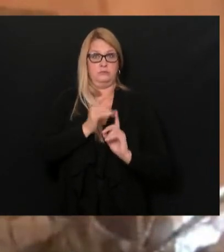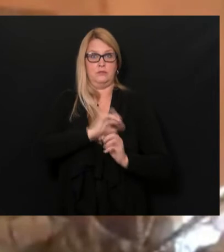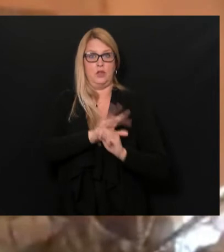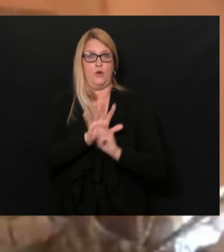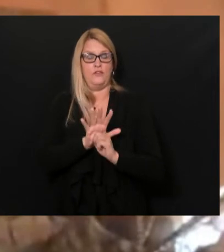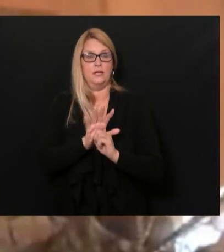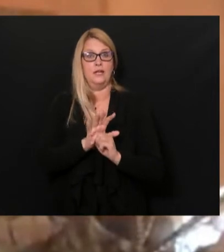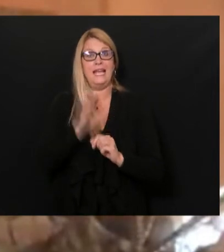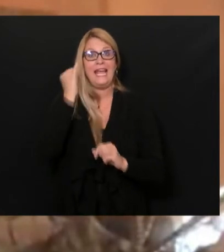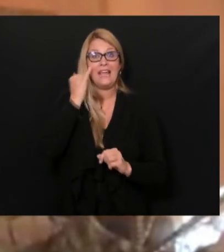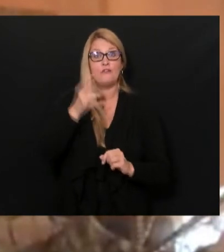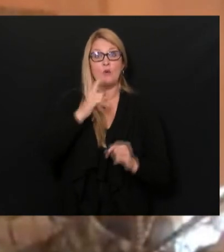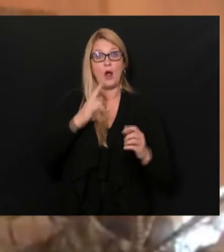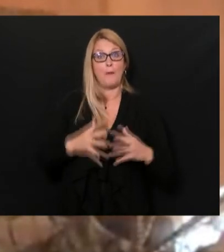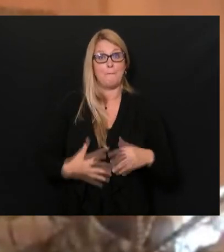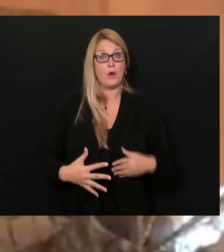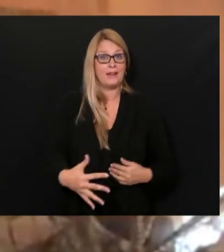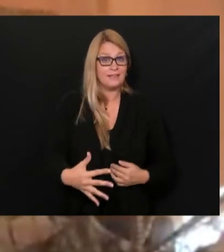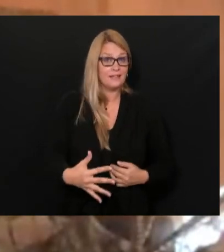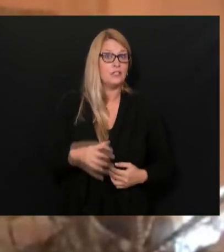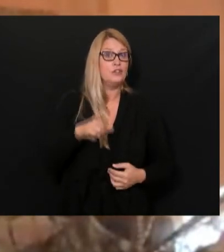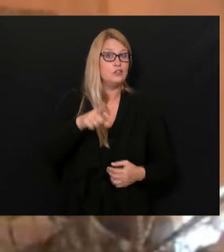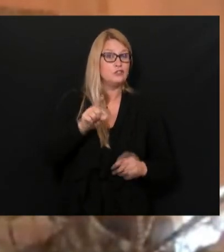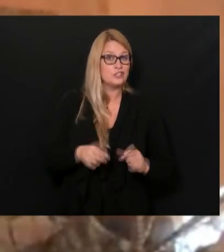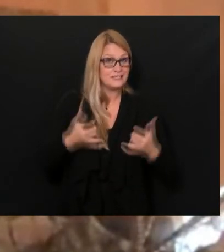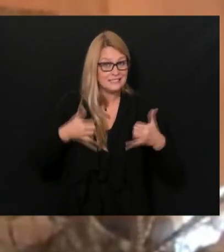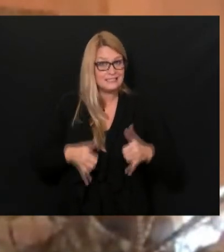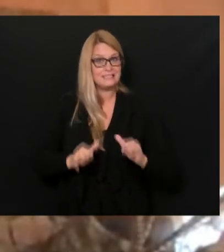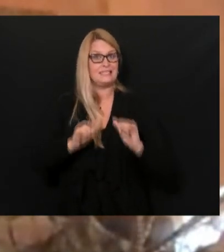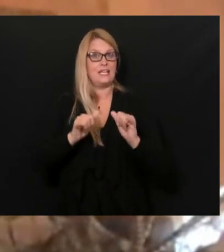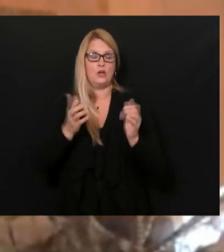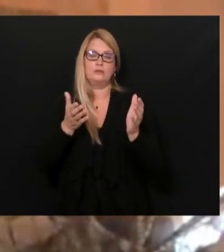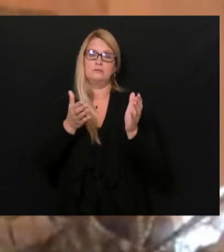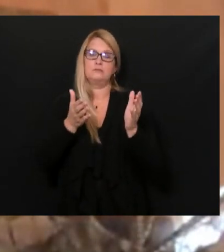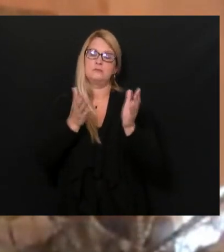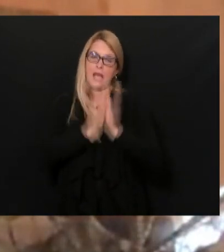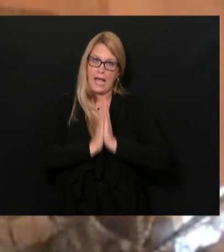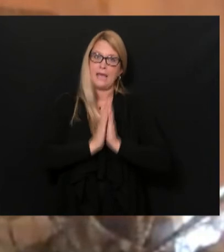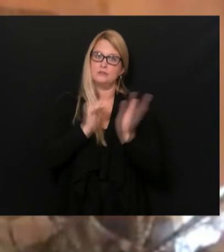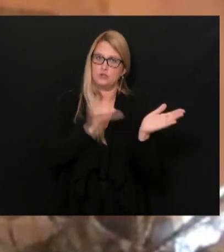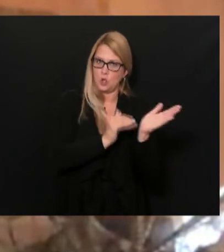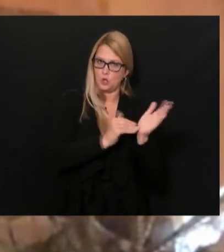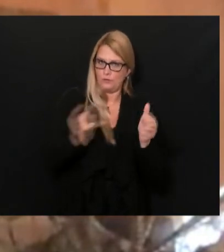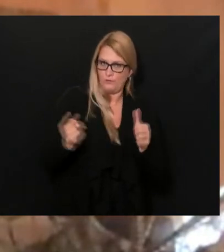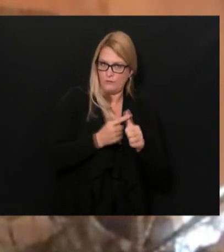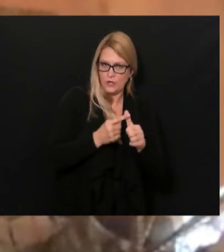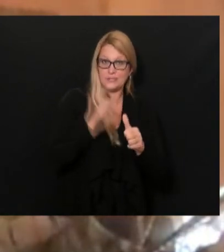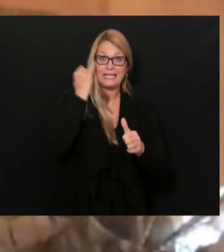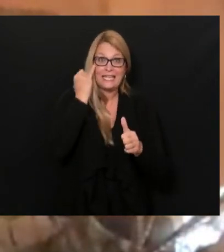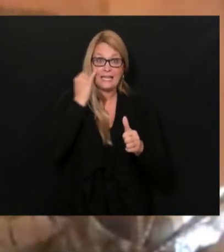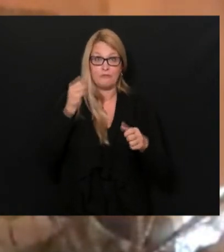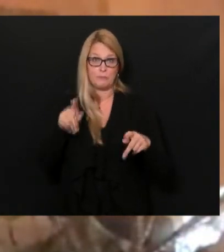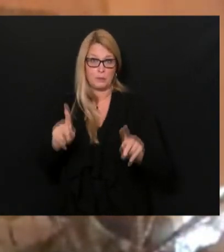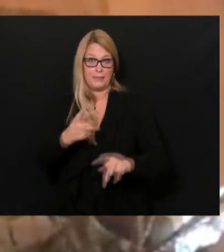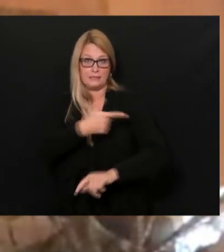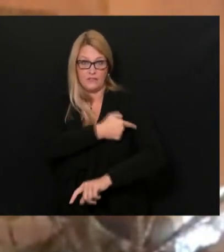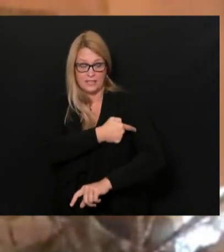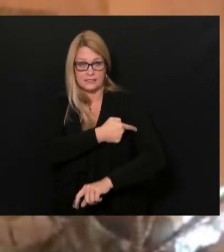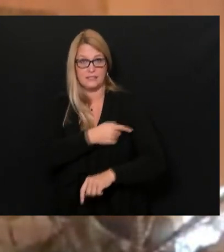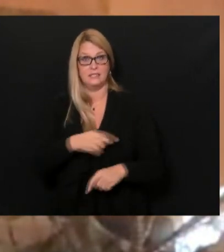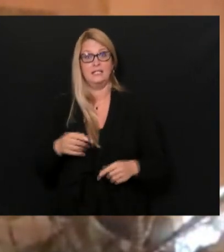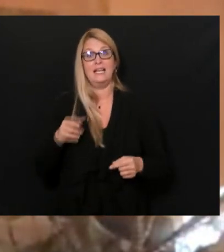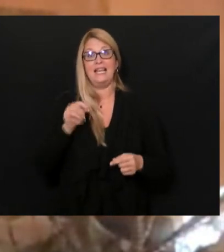group recommends you still consider getting the vaccine. You should consult with your doctor. If you've had an allergic response and carry